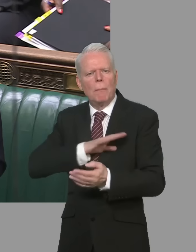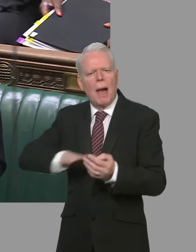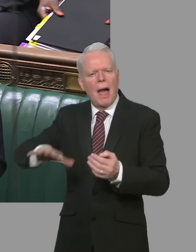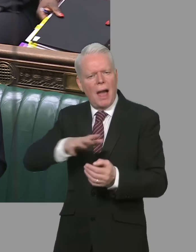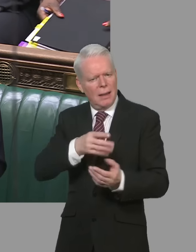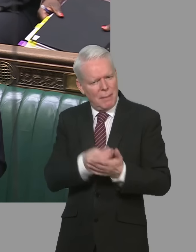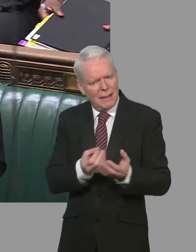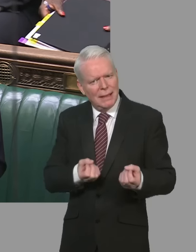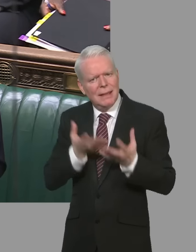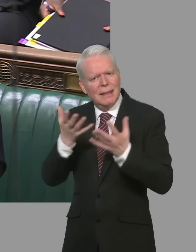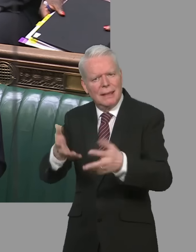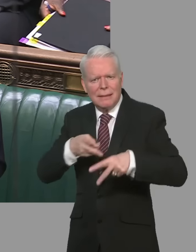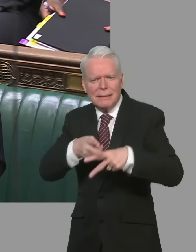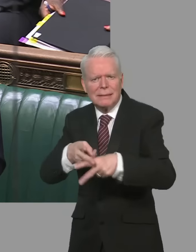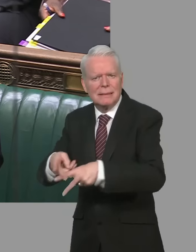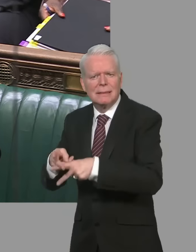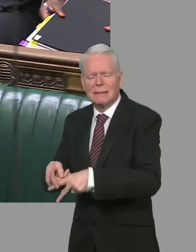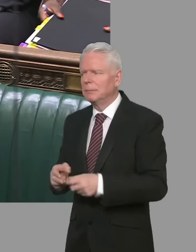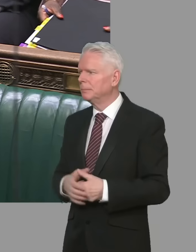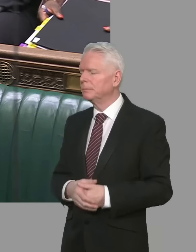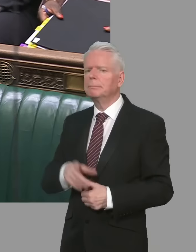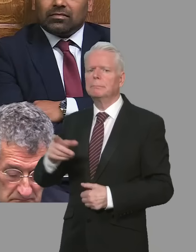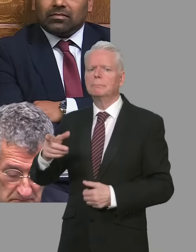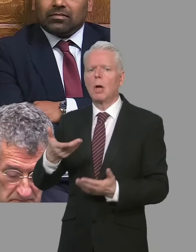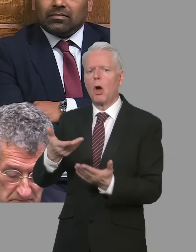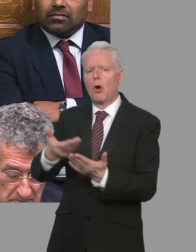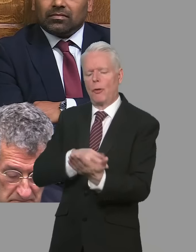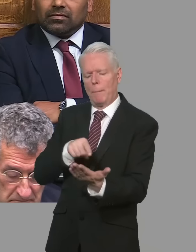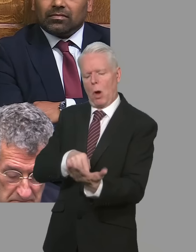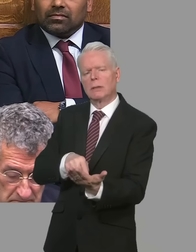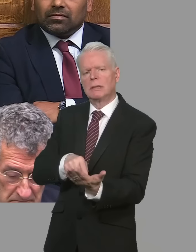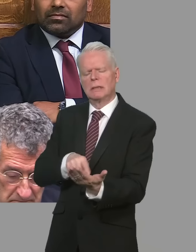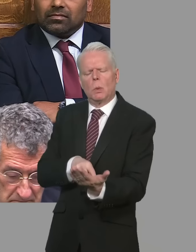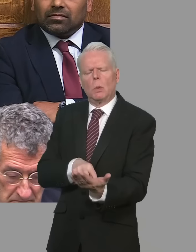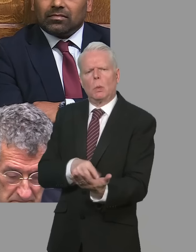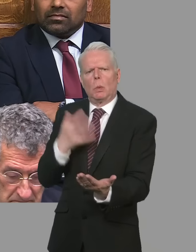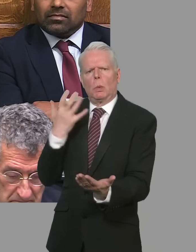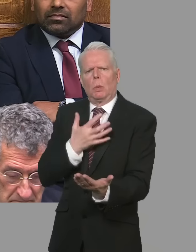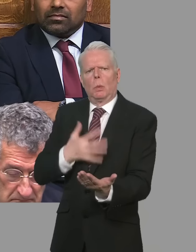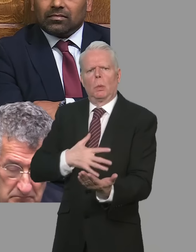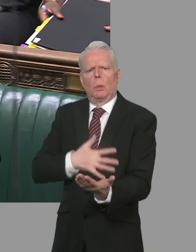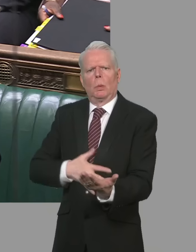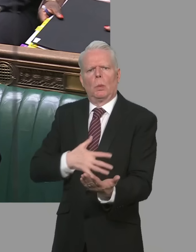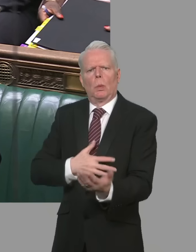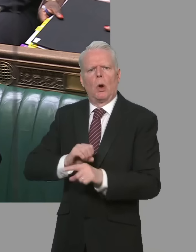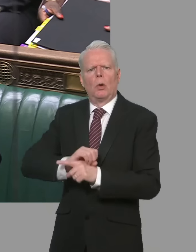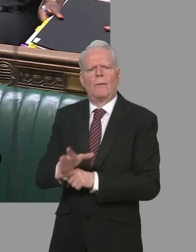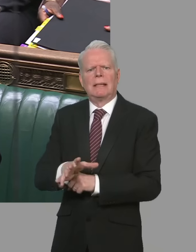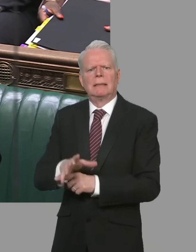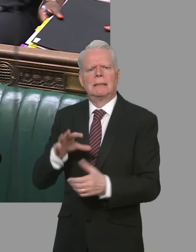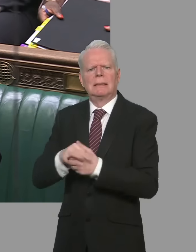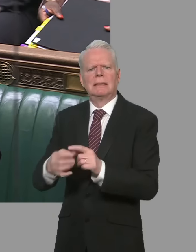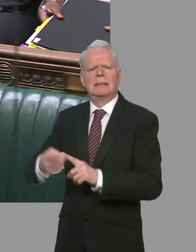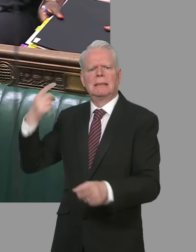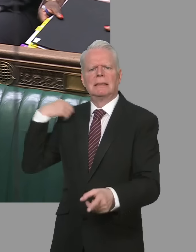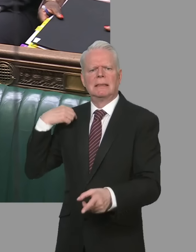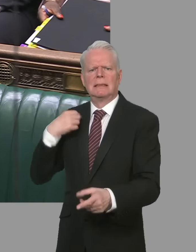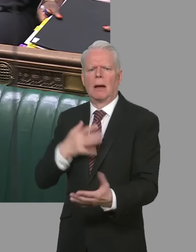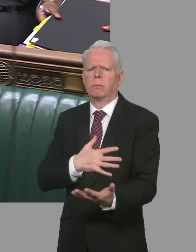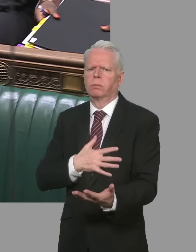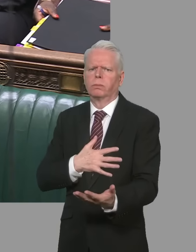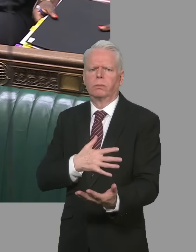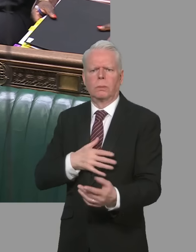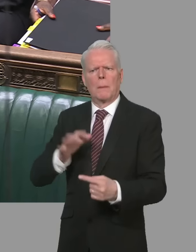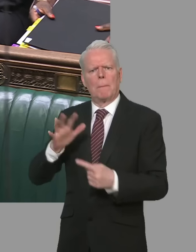investment and reform that our NHS needs. And whilst decisions about local infrastructure are made by integrated care boards, I'll make sure that he